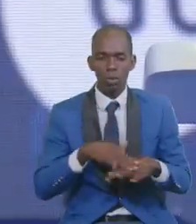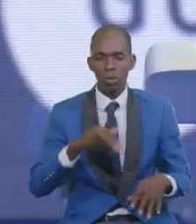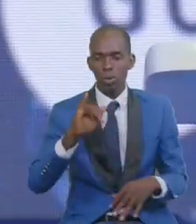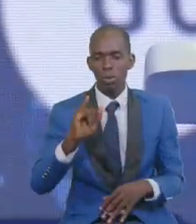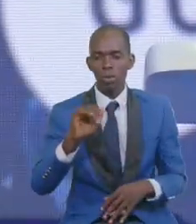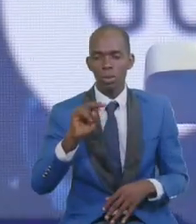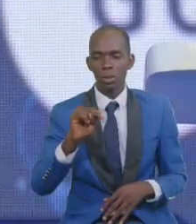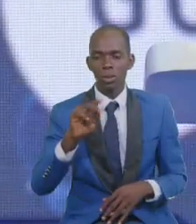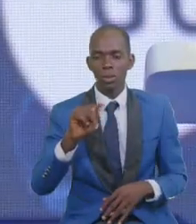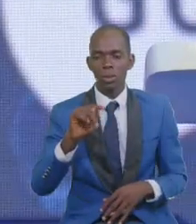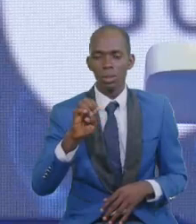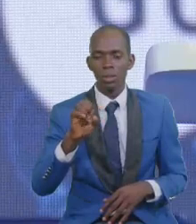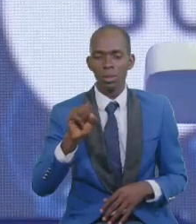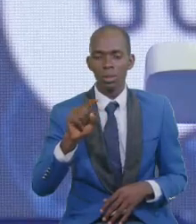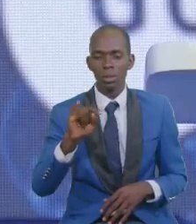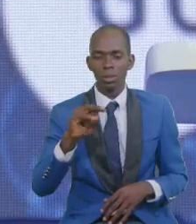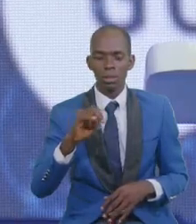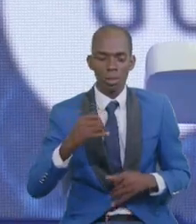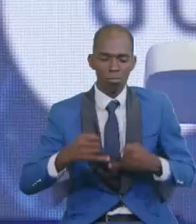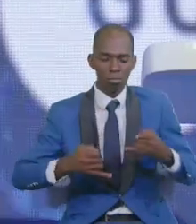eat, it goes to your intestine.